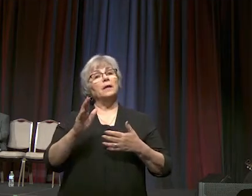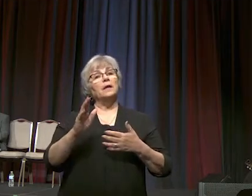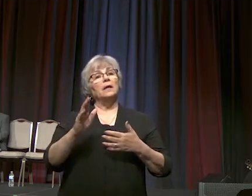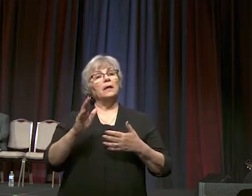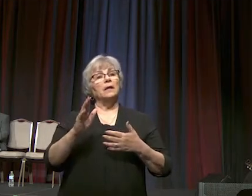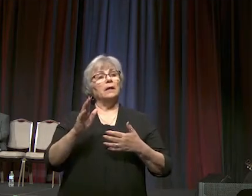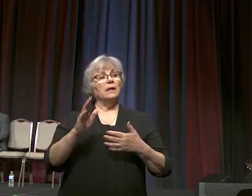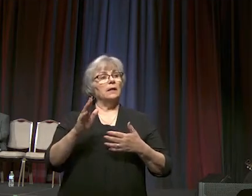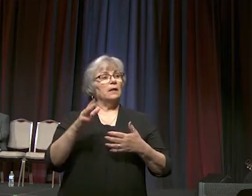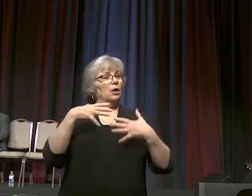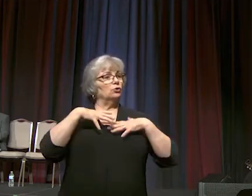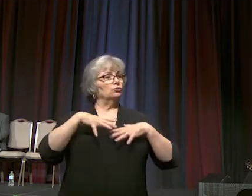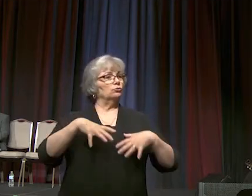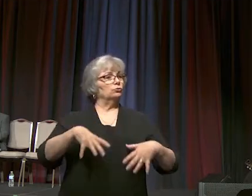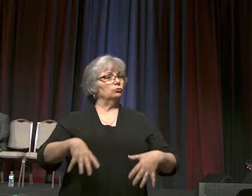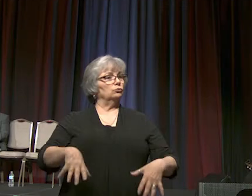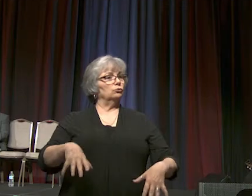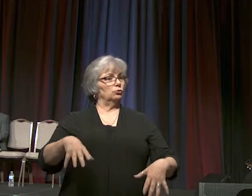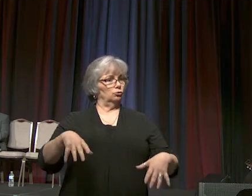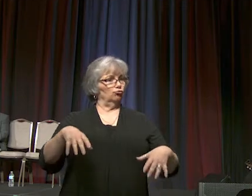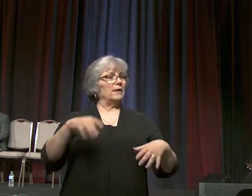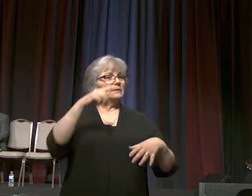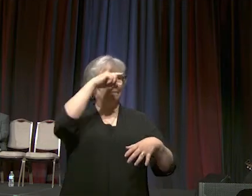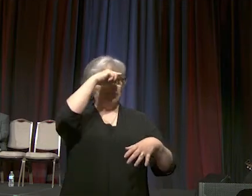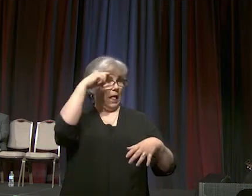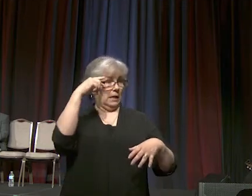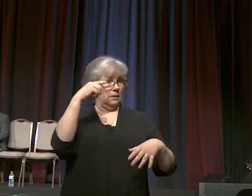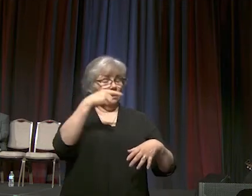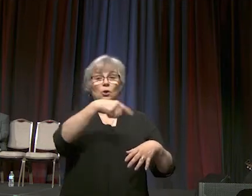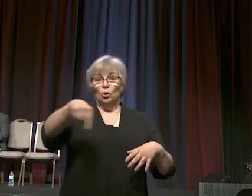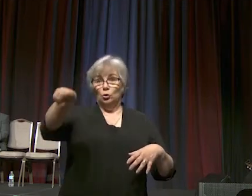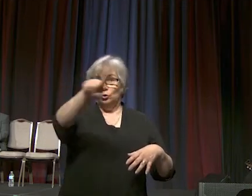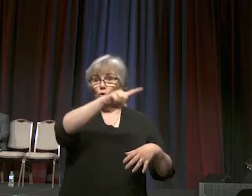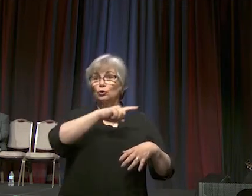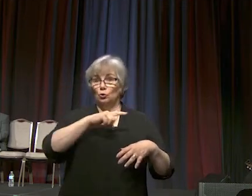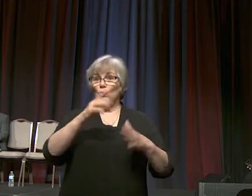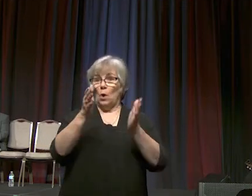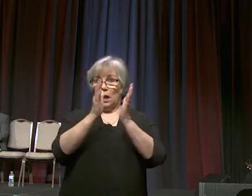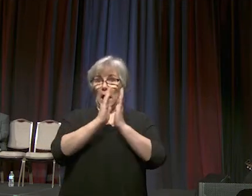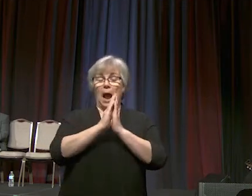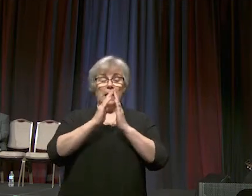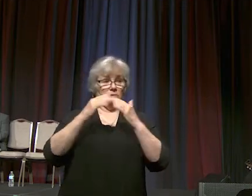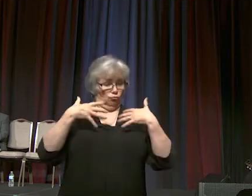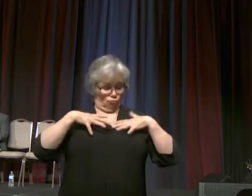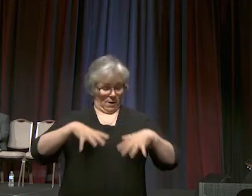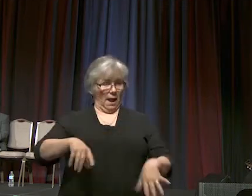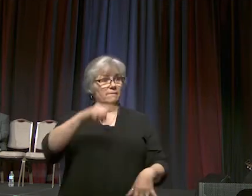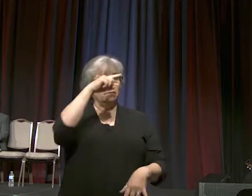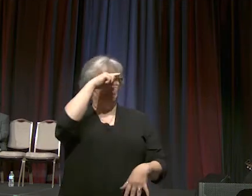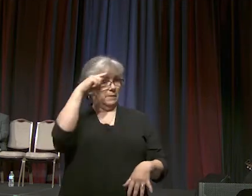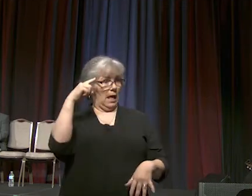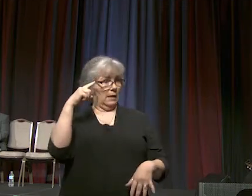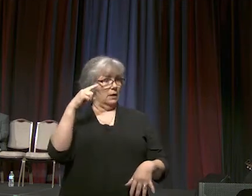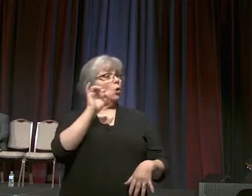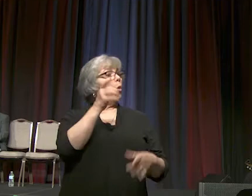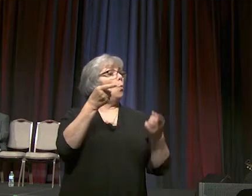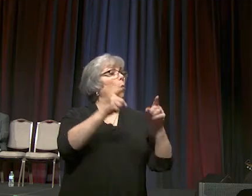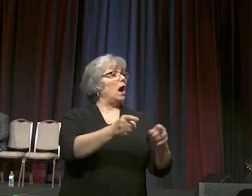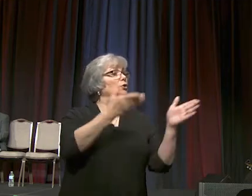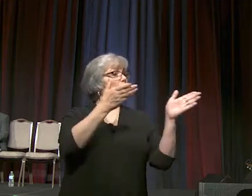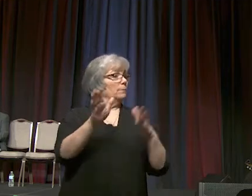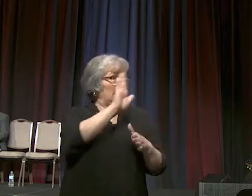Black. And you are asked to wear black on that day. So as you are planning your wardrobe, please be sure to